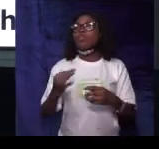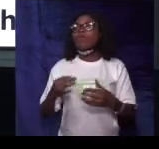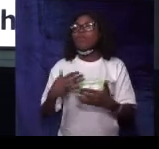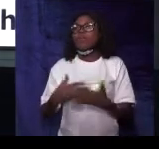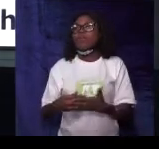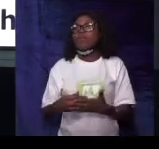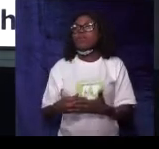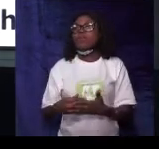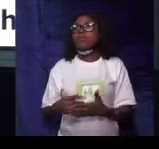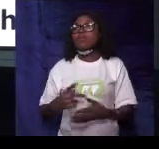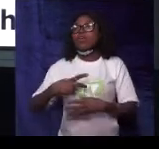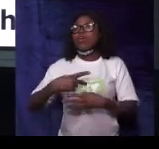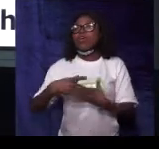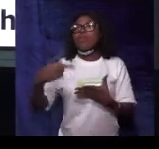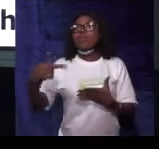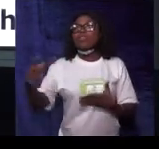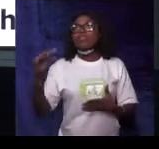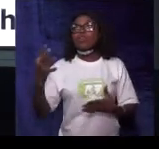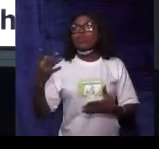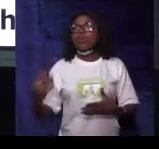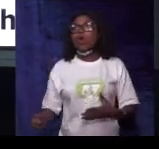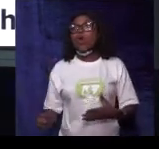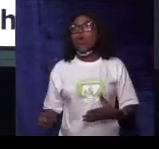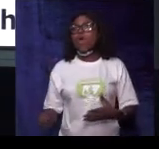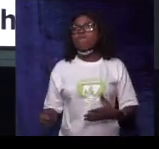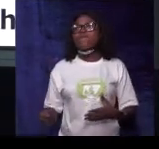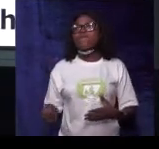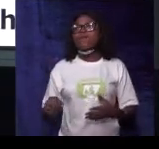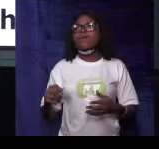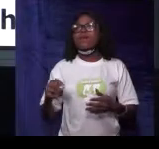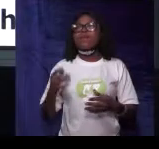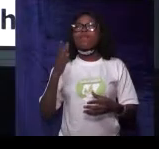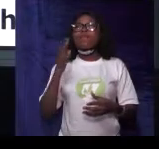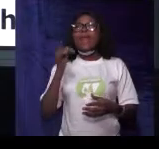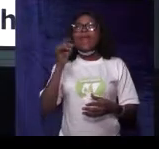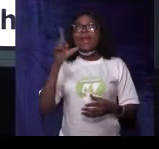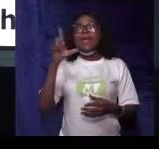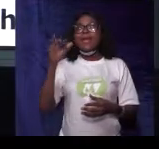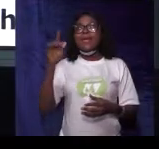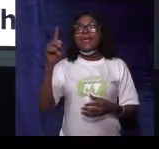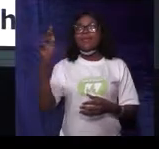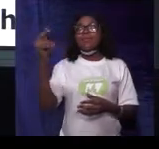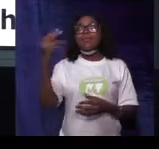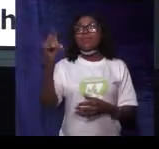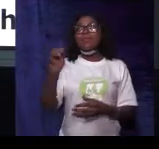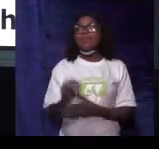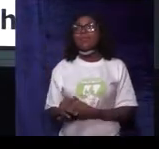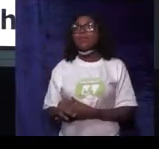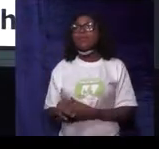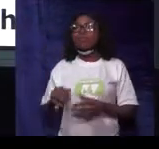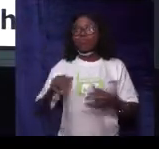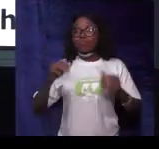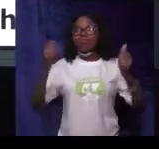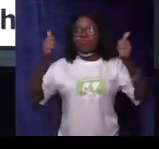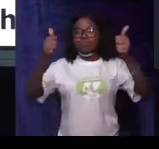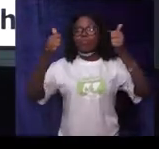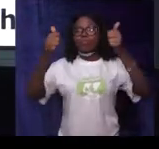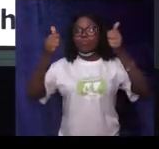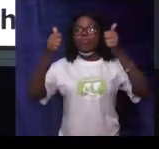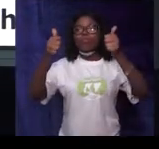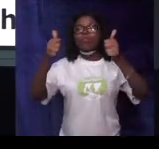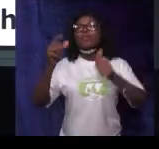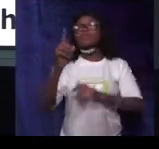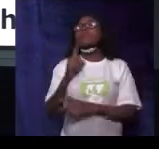D, provision of leather. What's the correct answer? The correct answer to this is provision of leather.